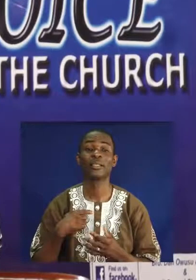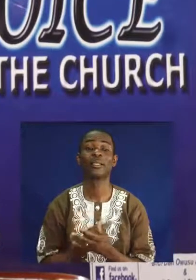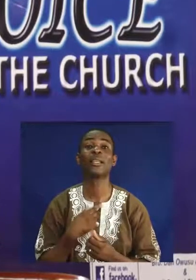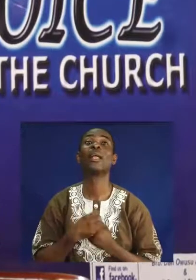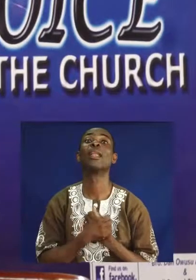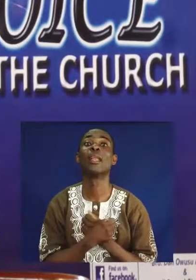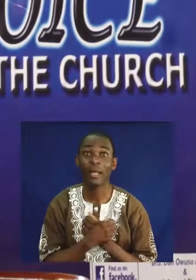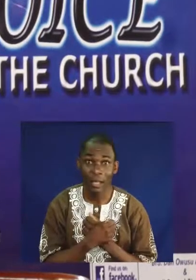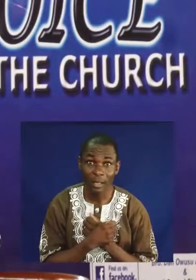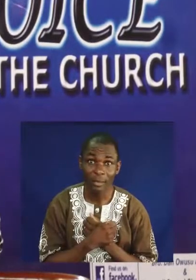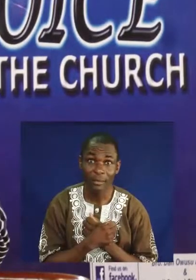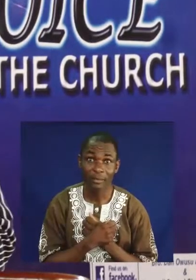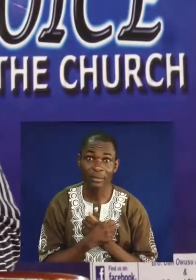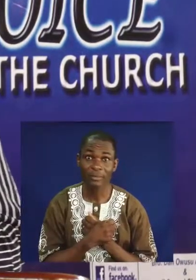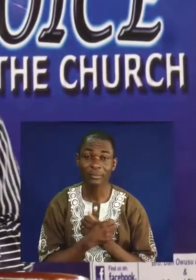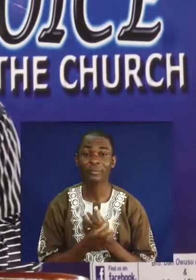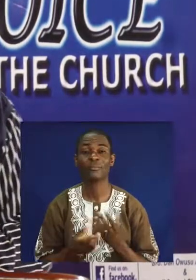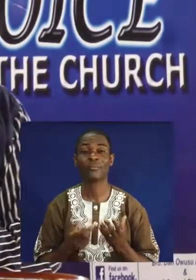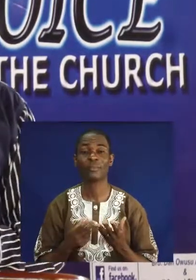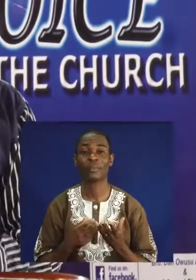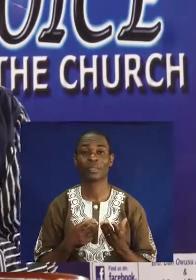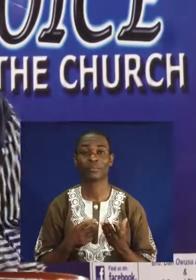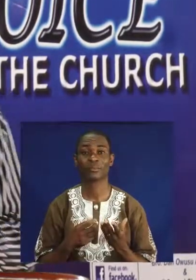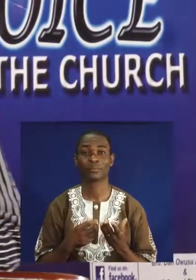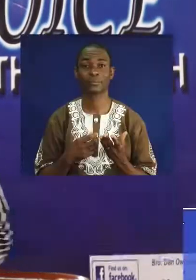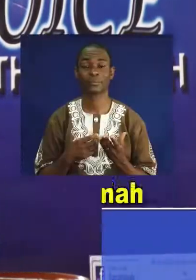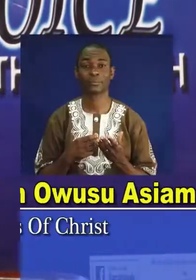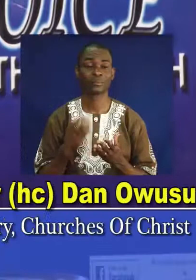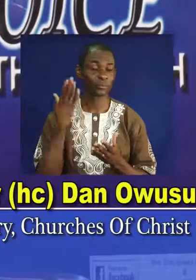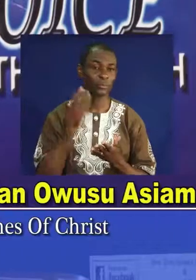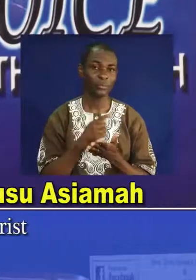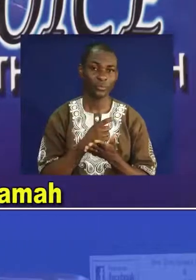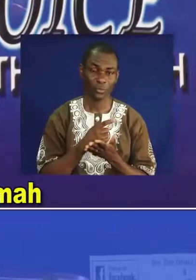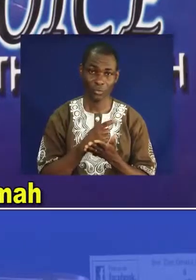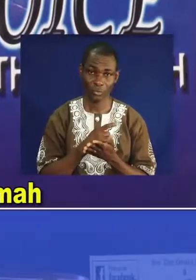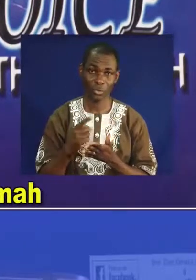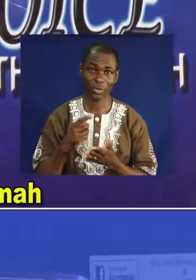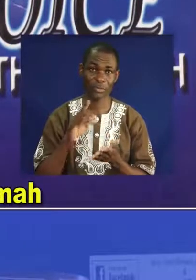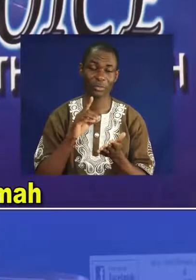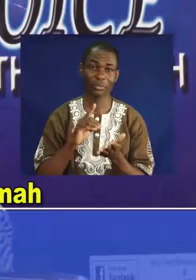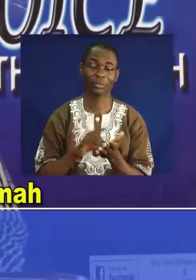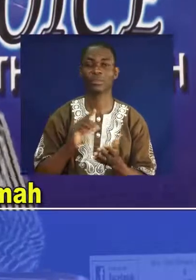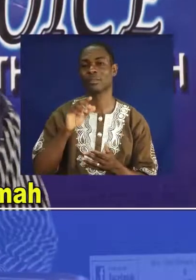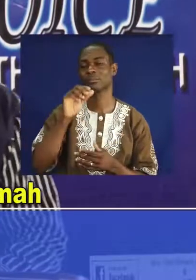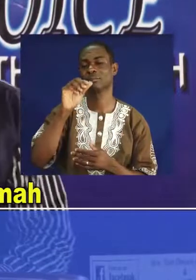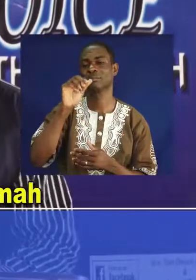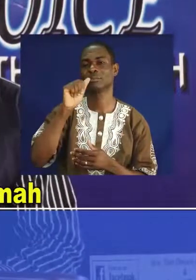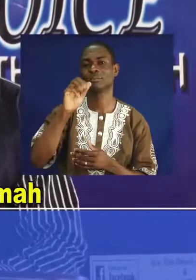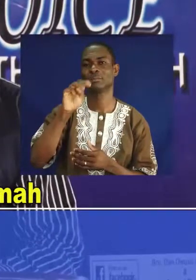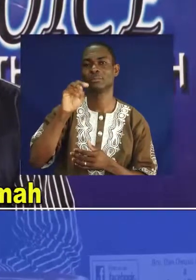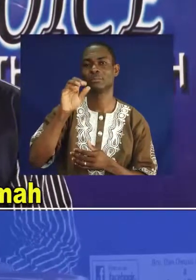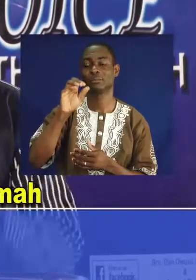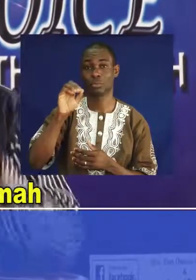anaa. Last week ɛberɛ a yɛkɔ no na metwe w'adwene agyina Dr. Ephraim Amu ne nnwom a wɔtwerɛ de too